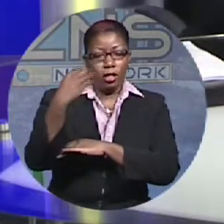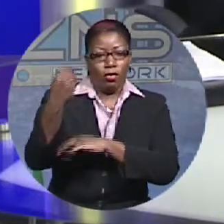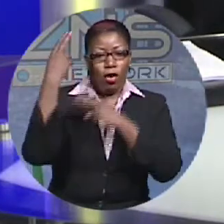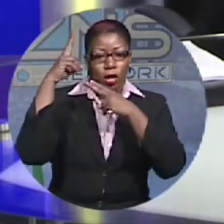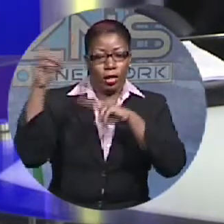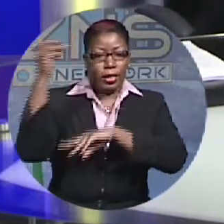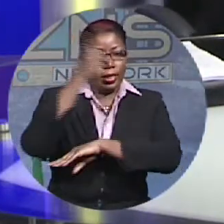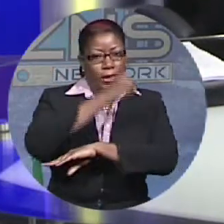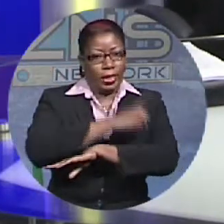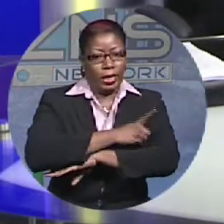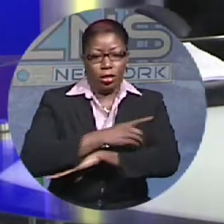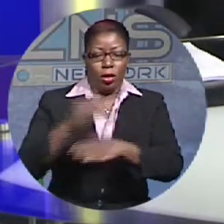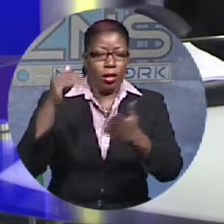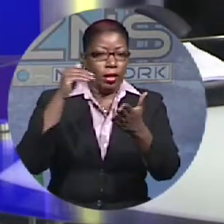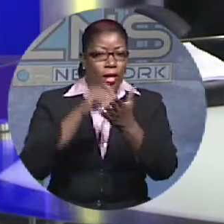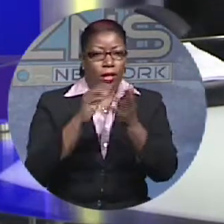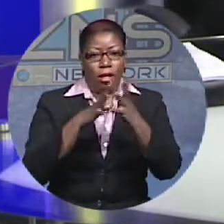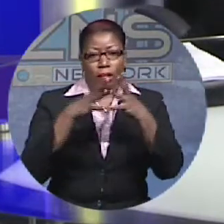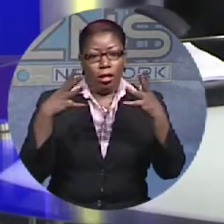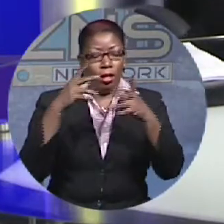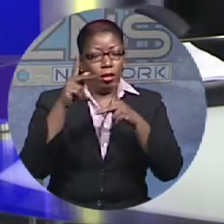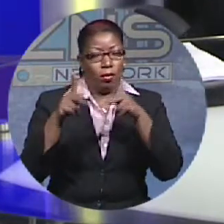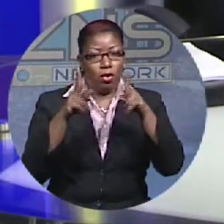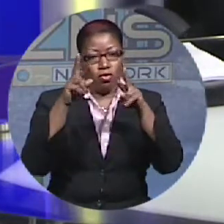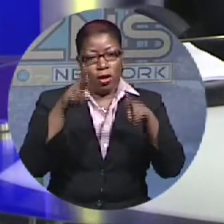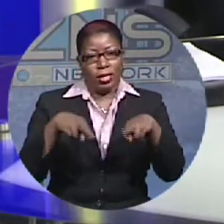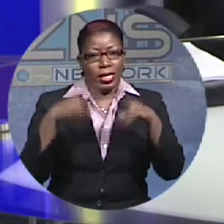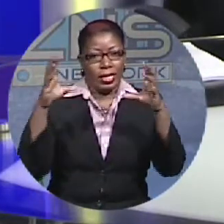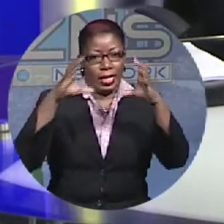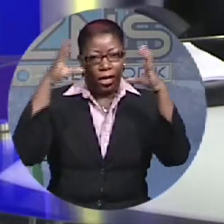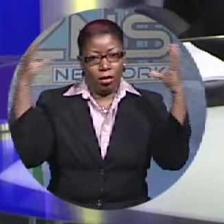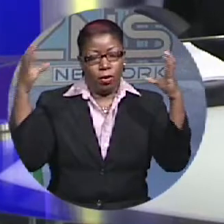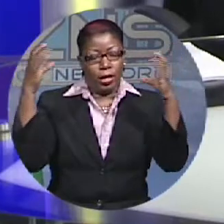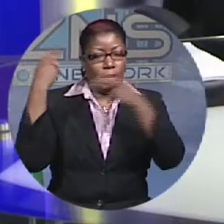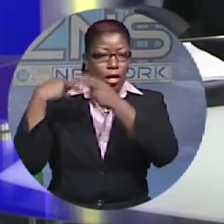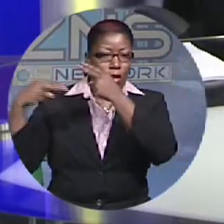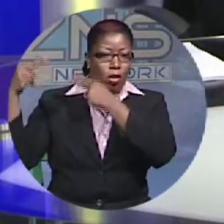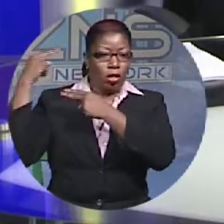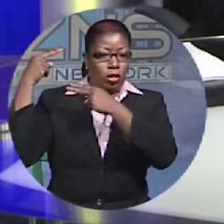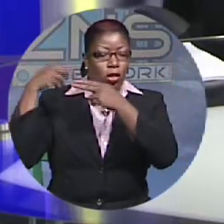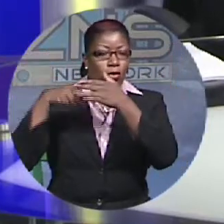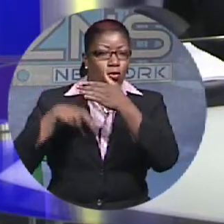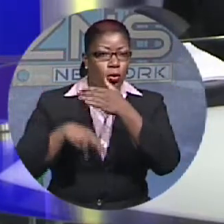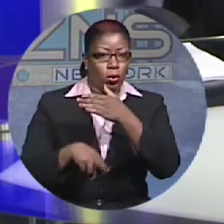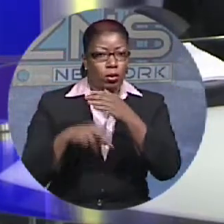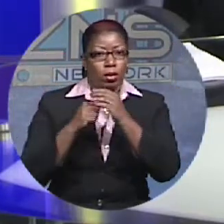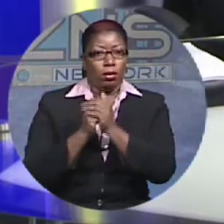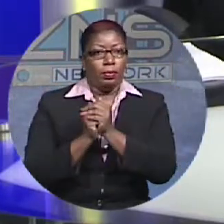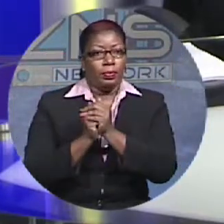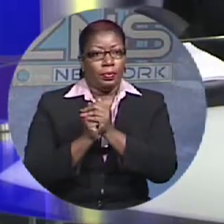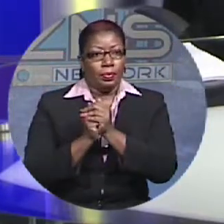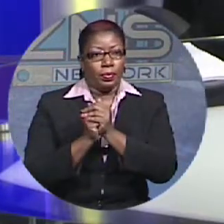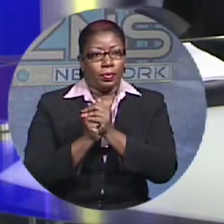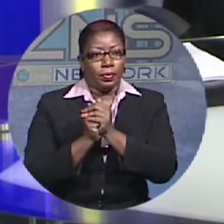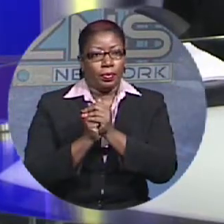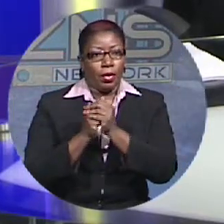thousands of Fox Hillians, along with other residents in the country, are celebrating their historic roots. Cyan Thompson tells us